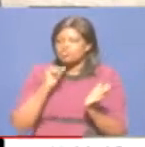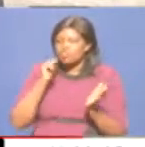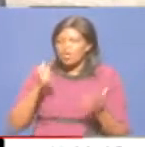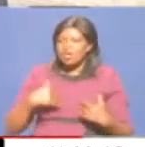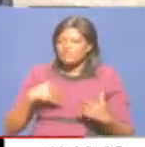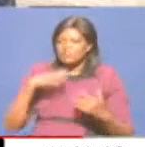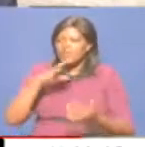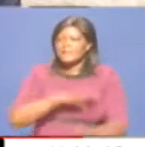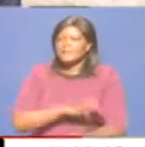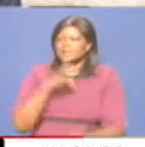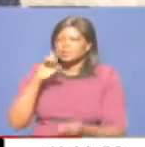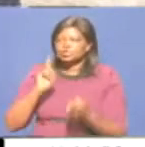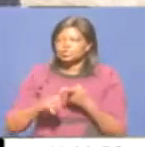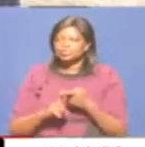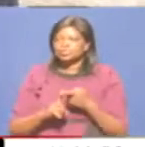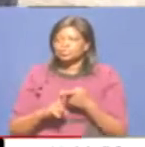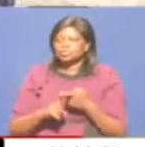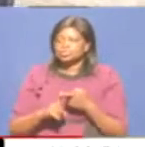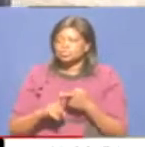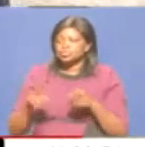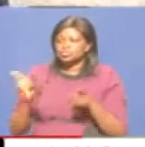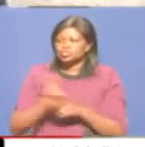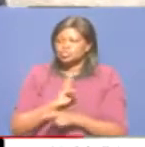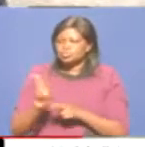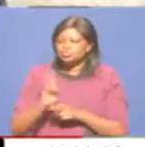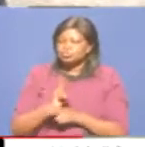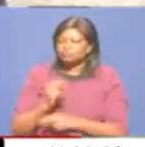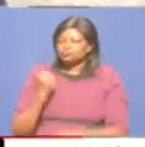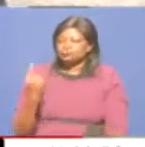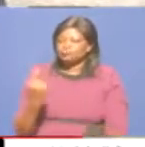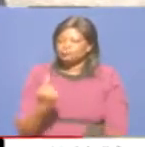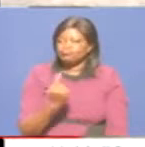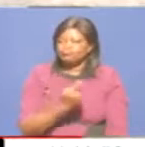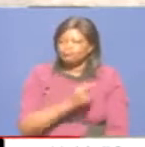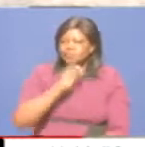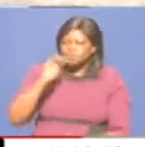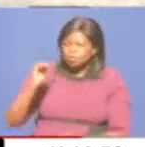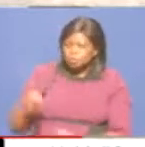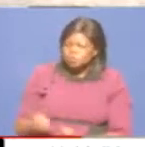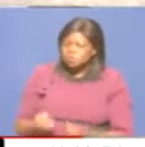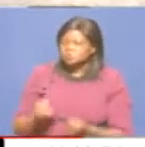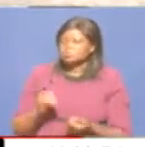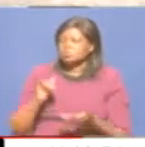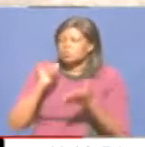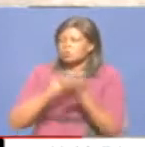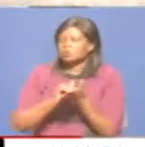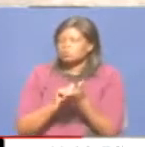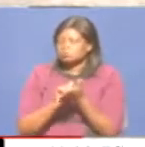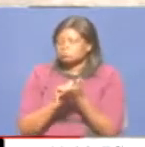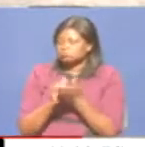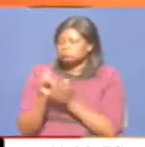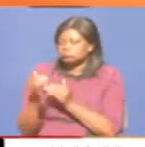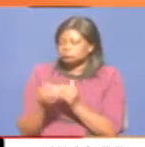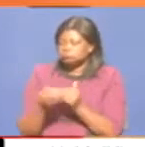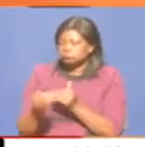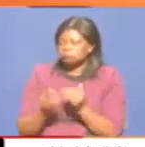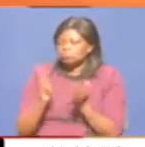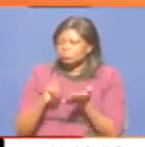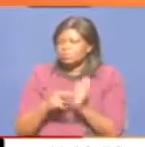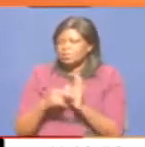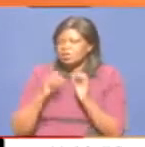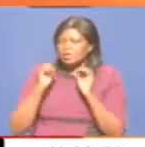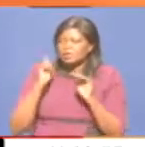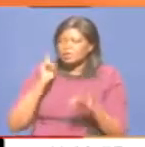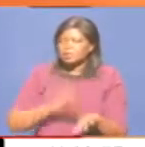capacity to police each and every county at that close range. So in as much as they do the